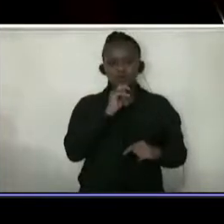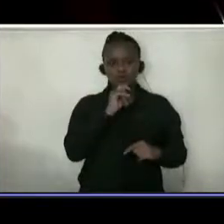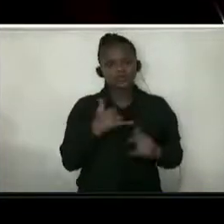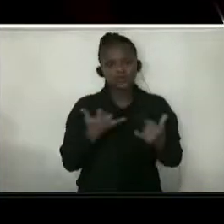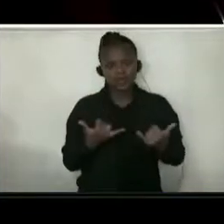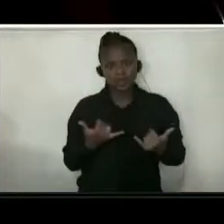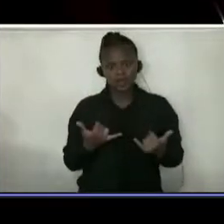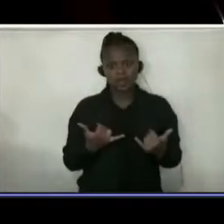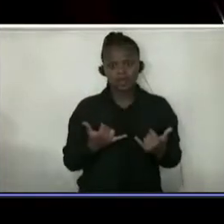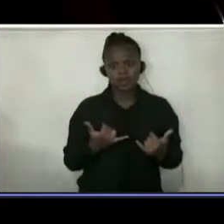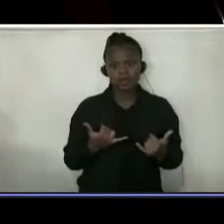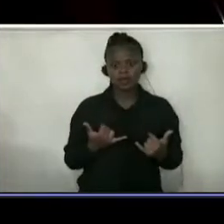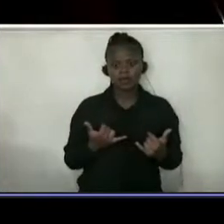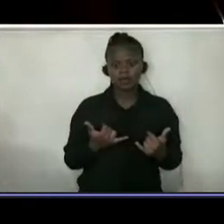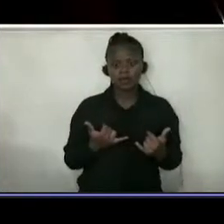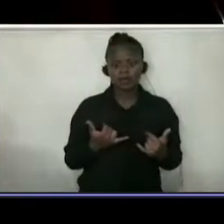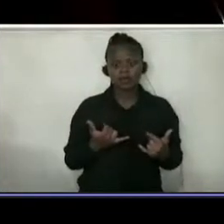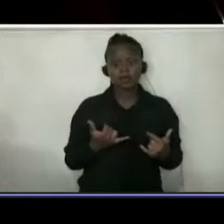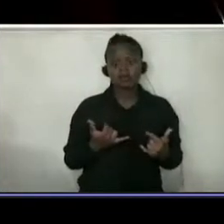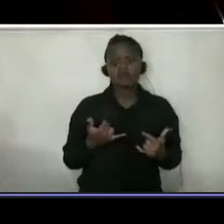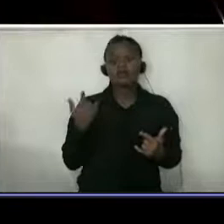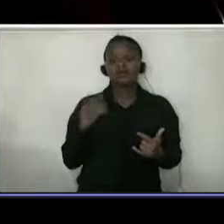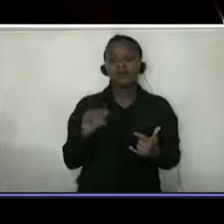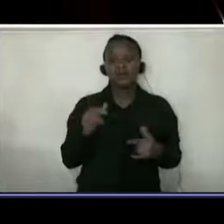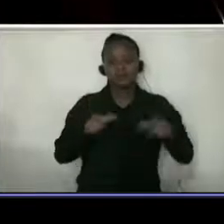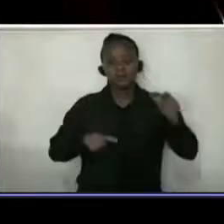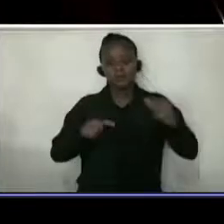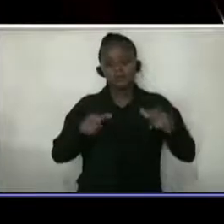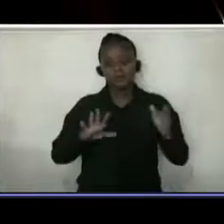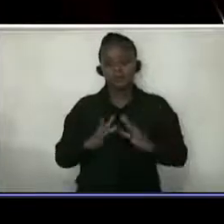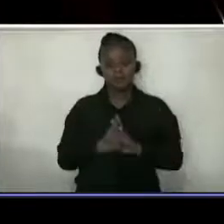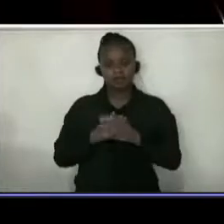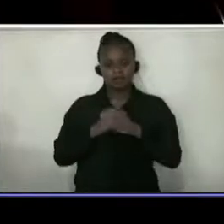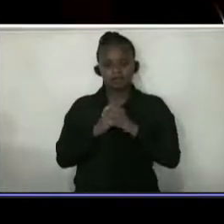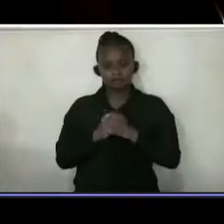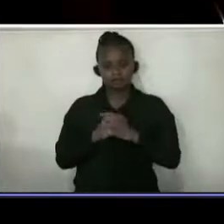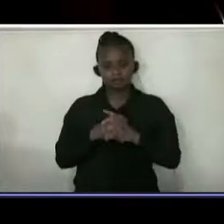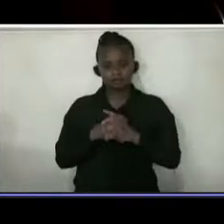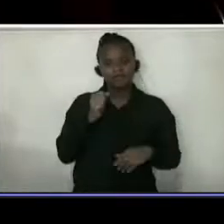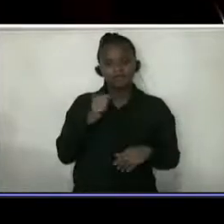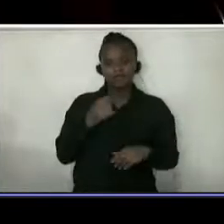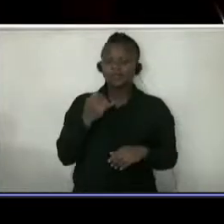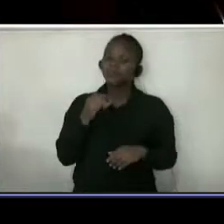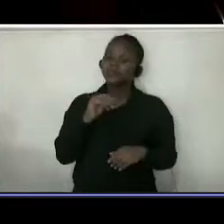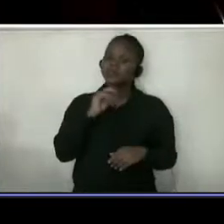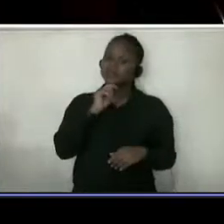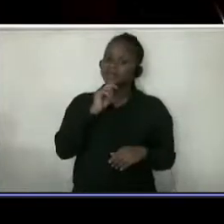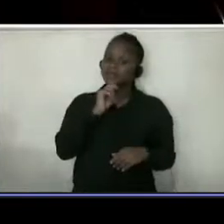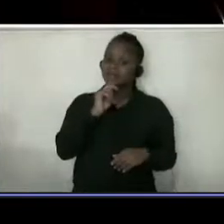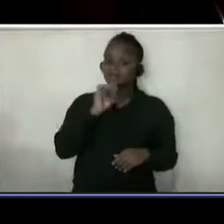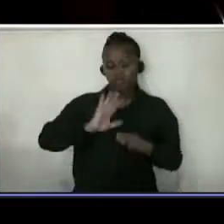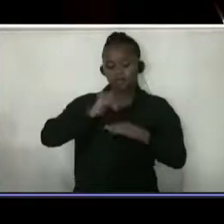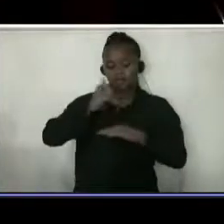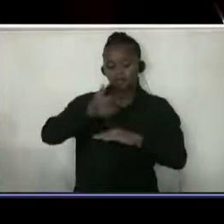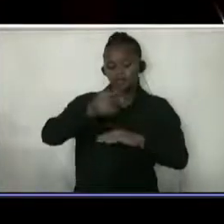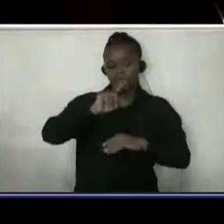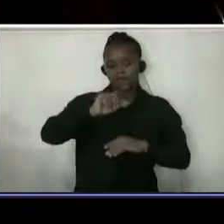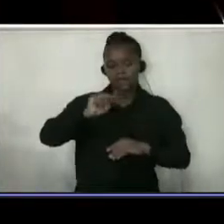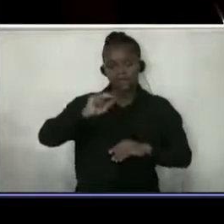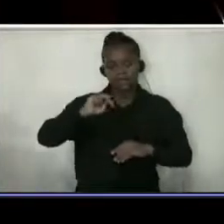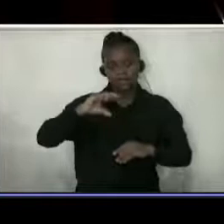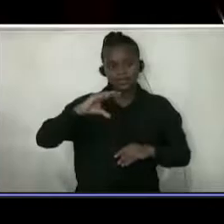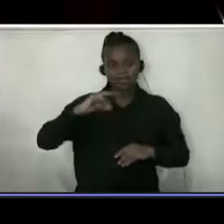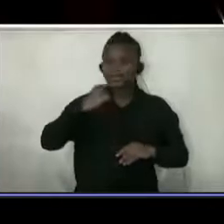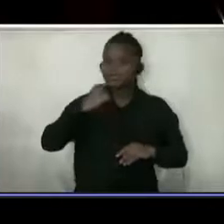coalitions. Even in the metro in this province, it is governed by a coalition after the ANC, they who say they will govern until